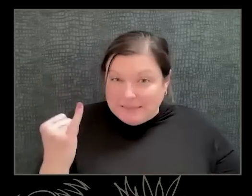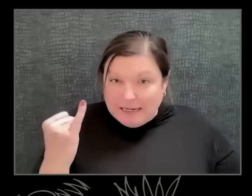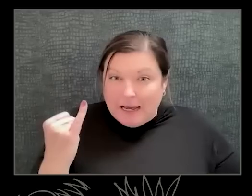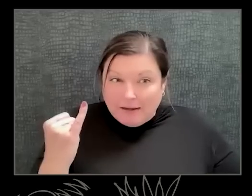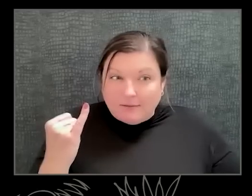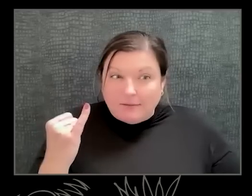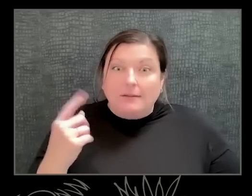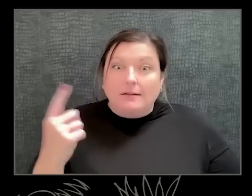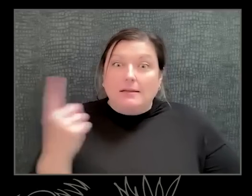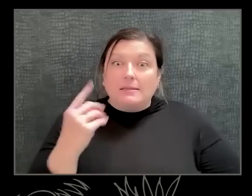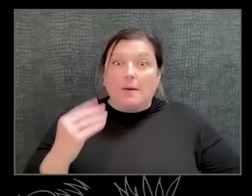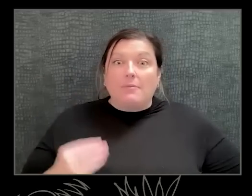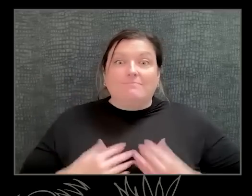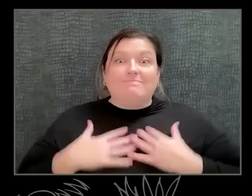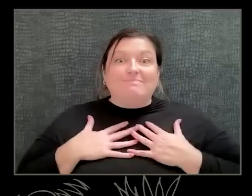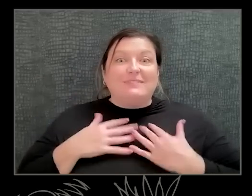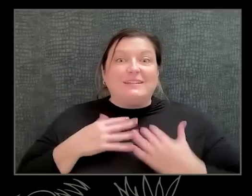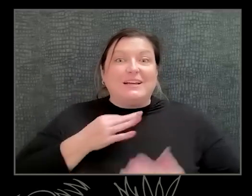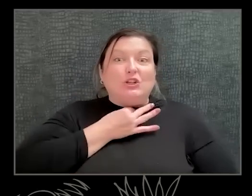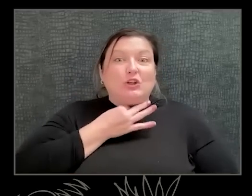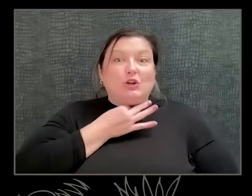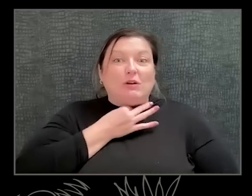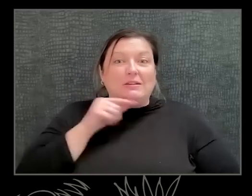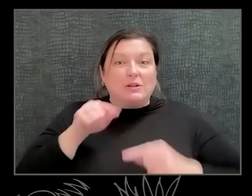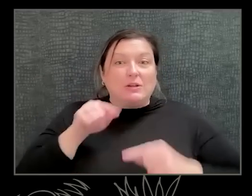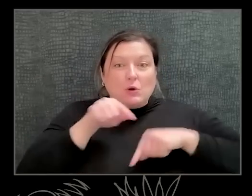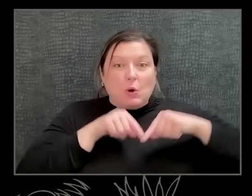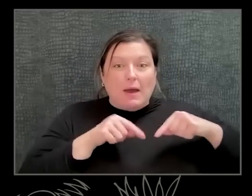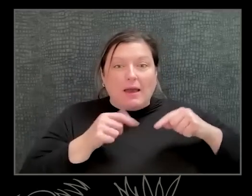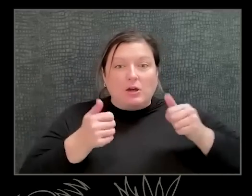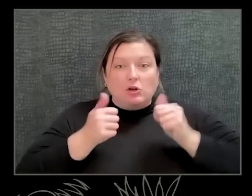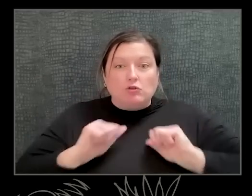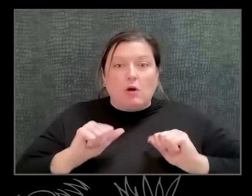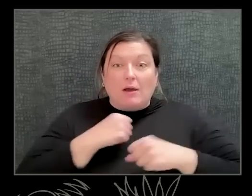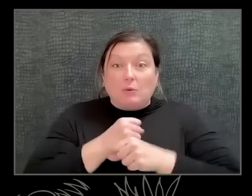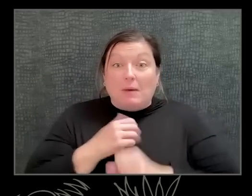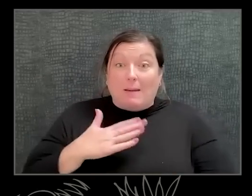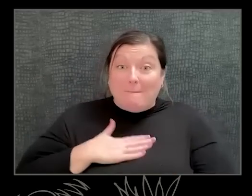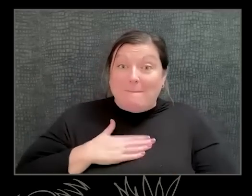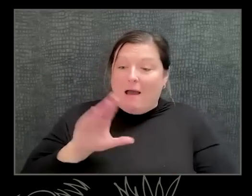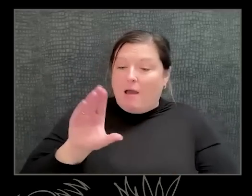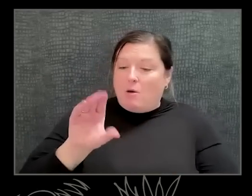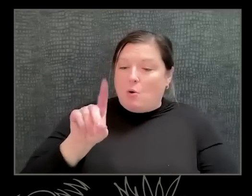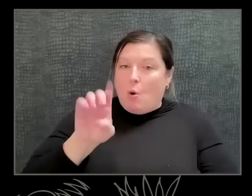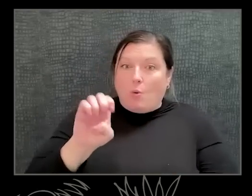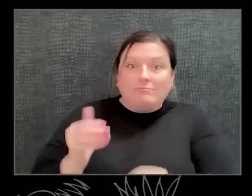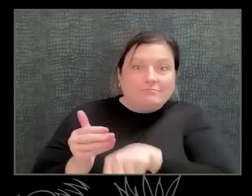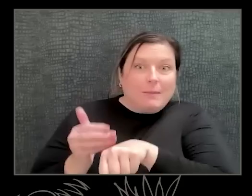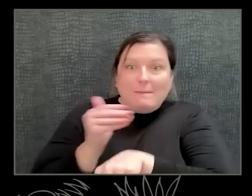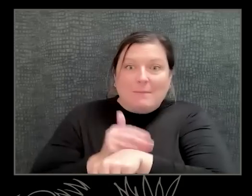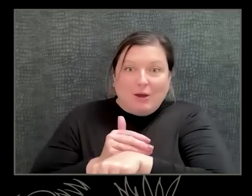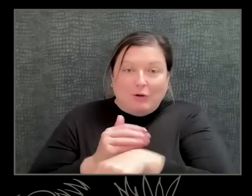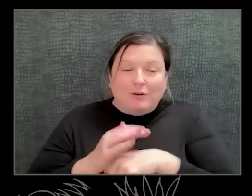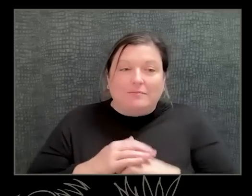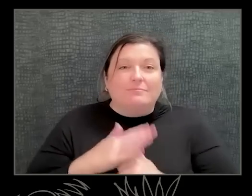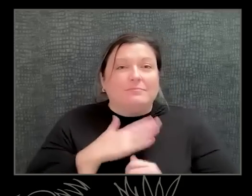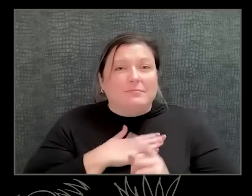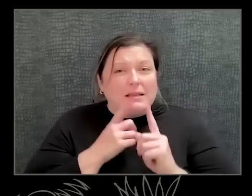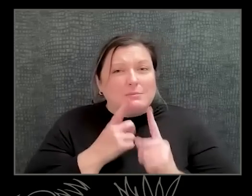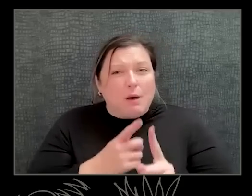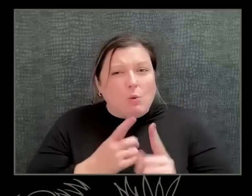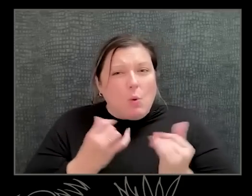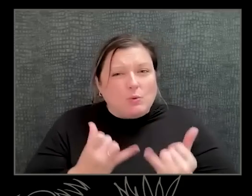might inspire curiosity to go back and try to make my code better. So that's my goal today. On top of that,